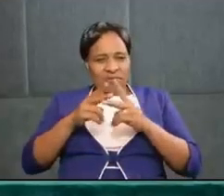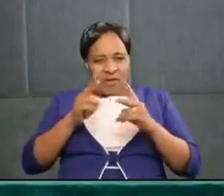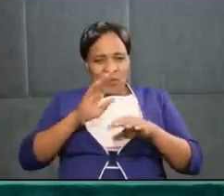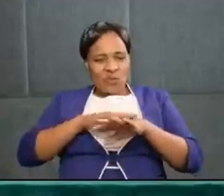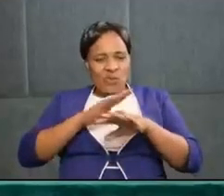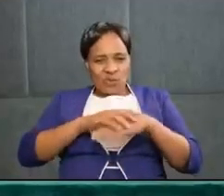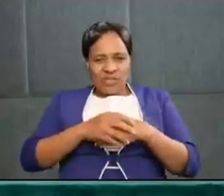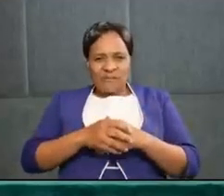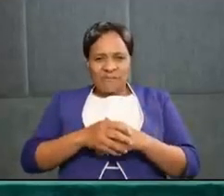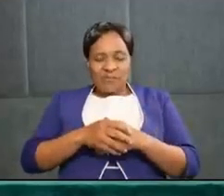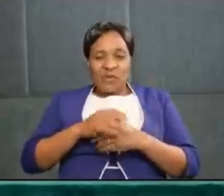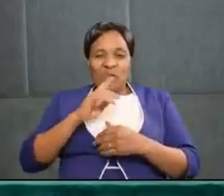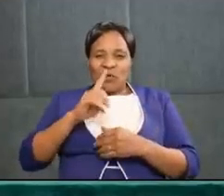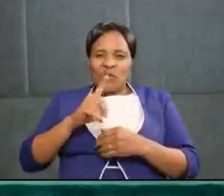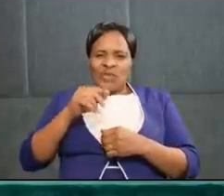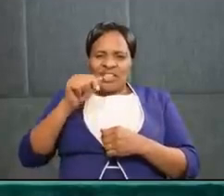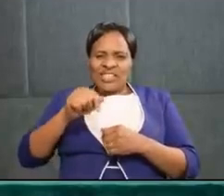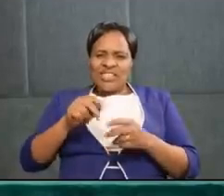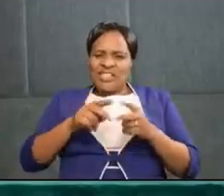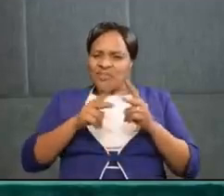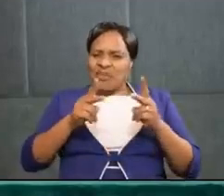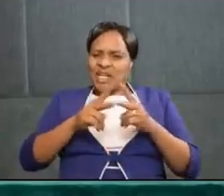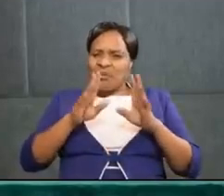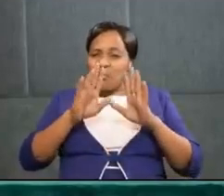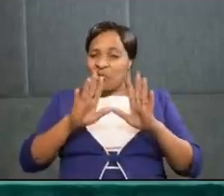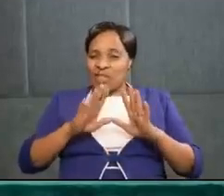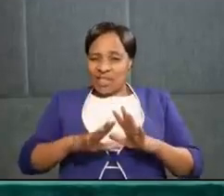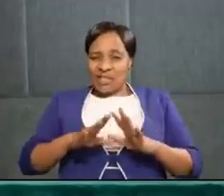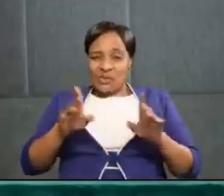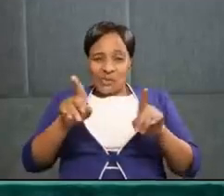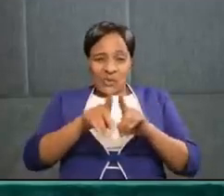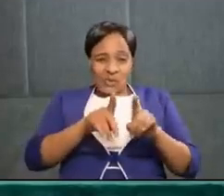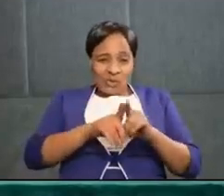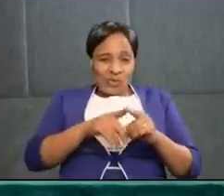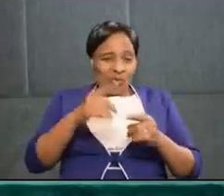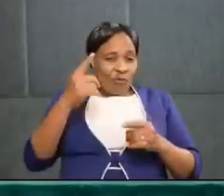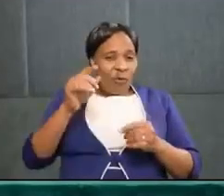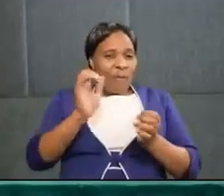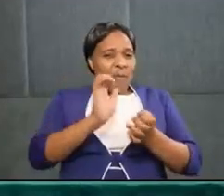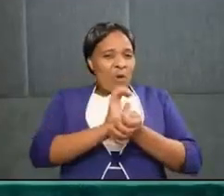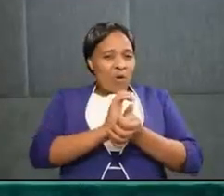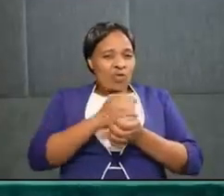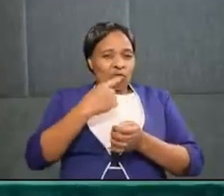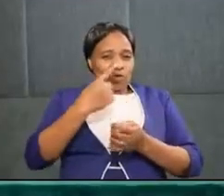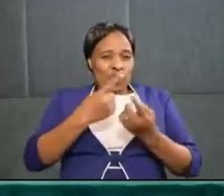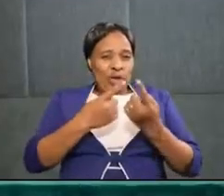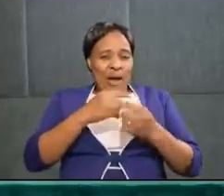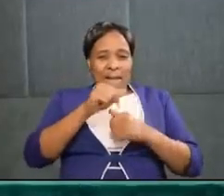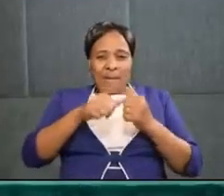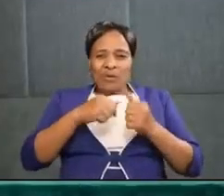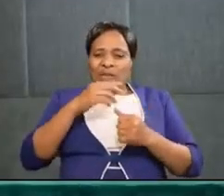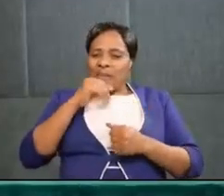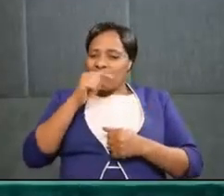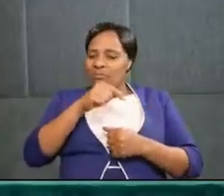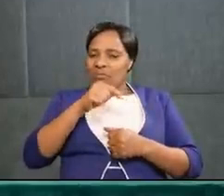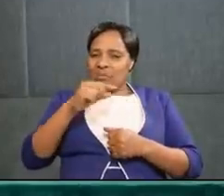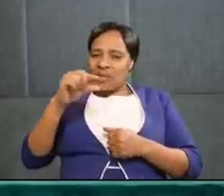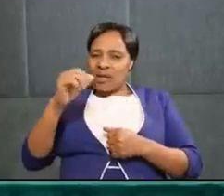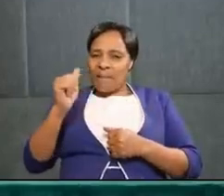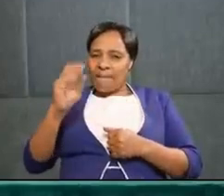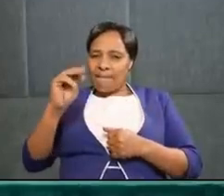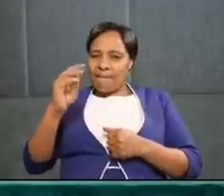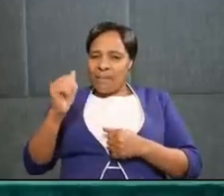good. Therefore, it was very important also for Paul to have mentioned the name Gamaliel, because he was